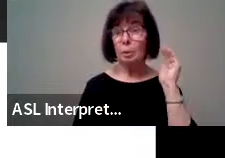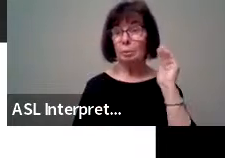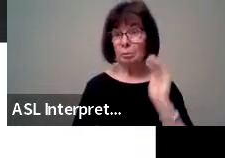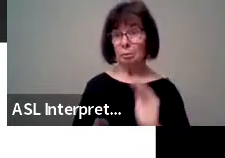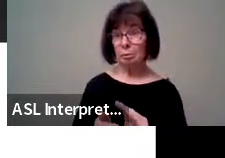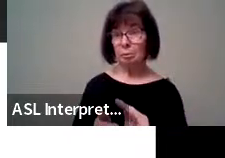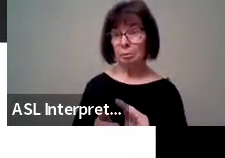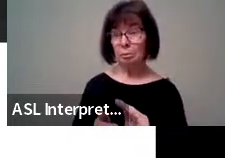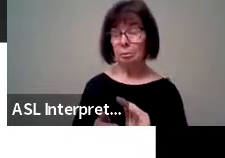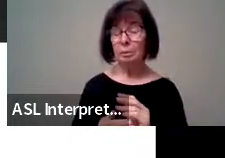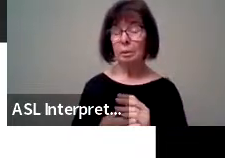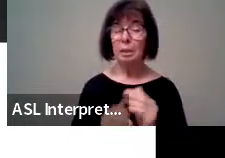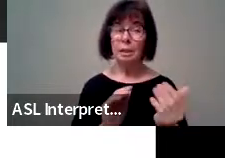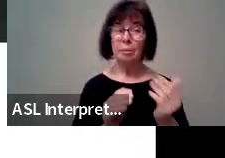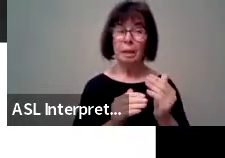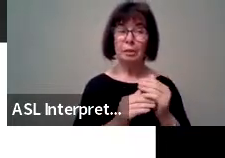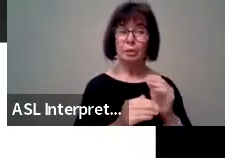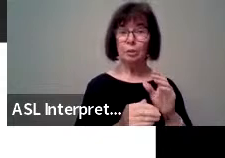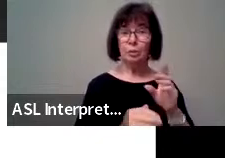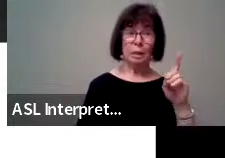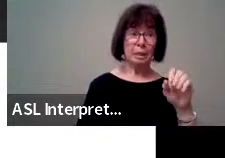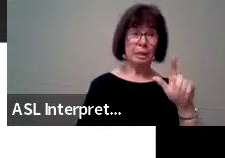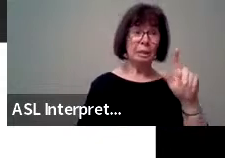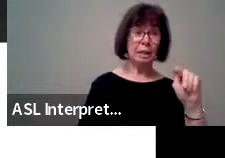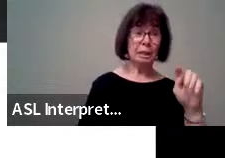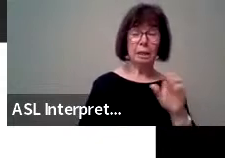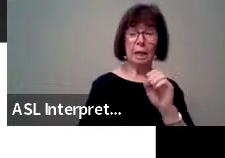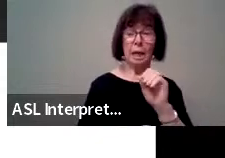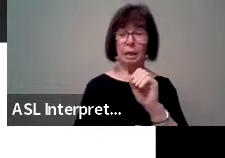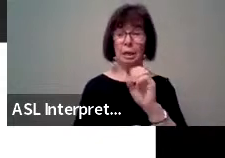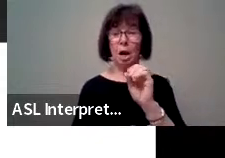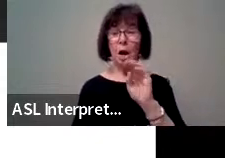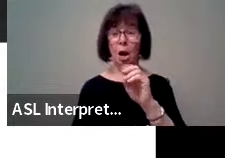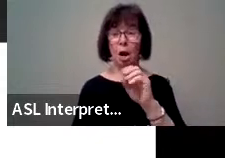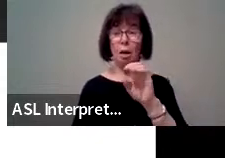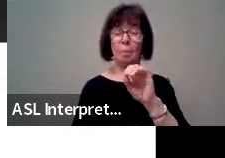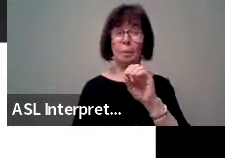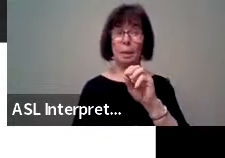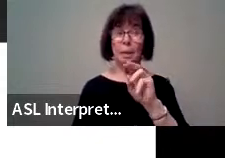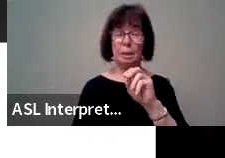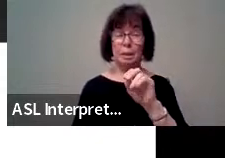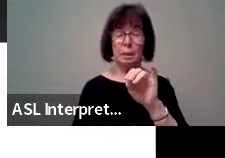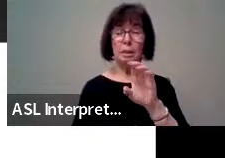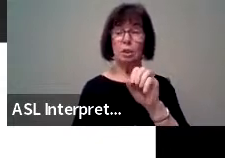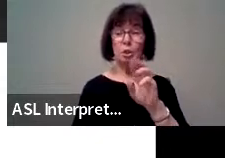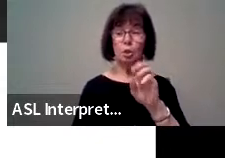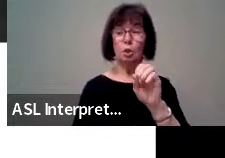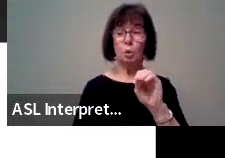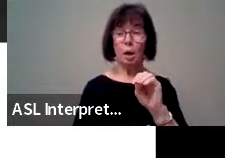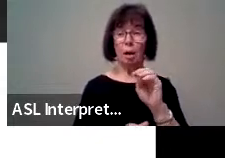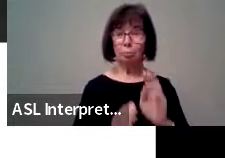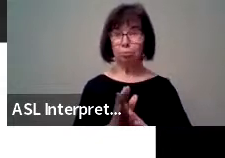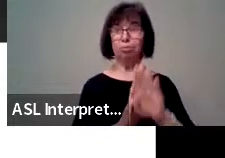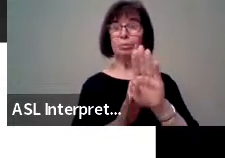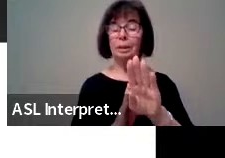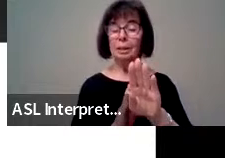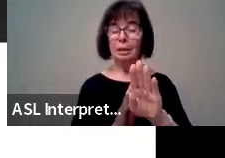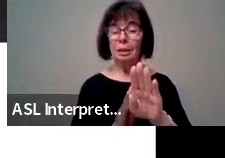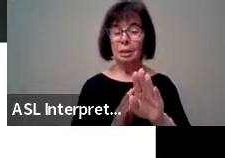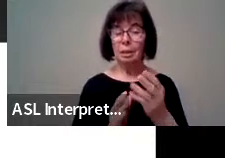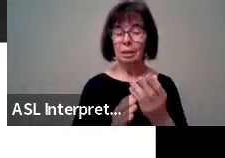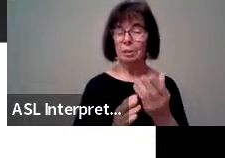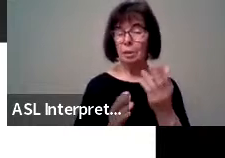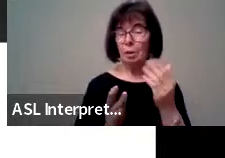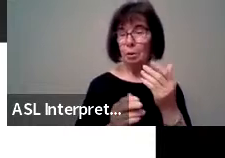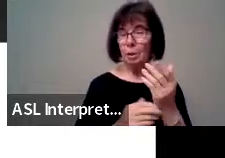to our bigger Delta and Omicron surges, possibly in the winter, but we may also see some small summer surges as we did in